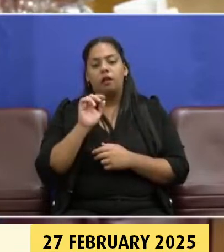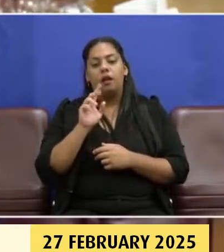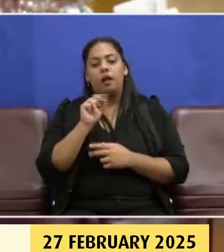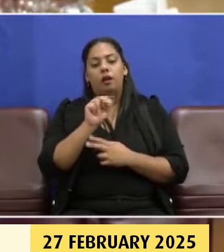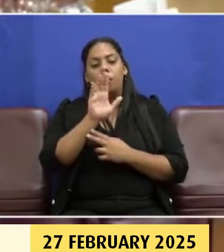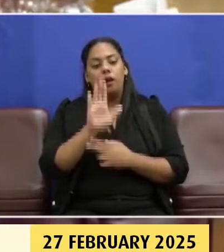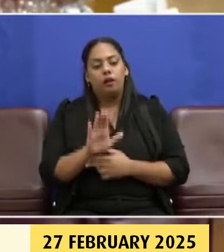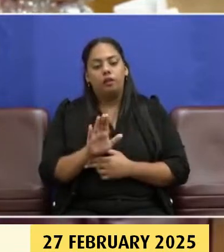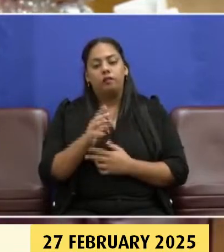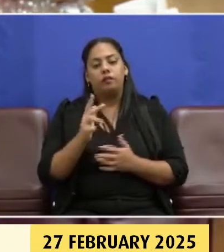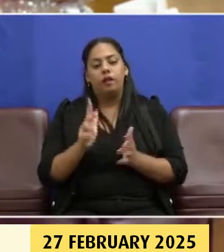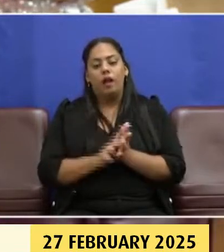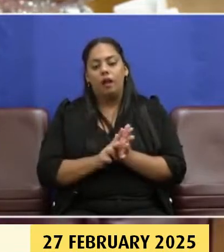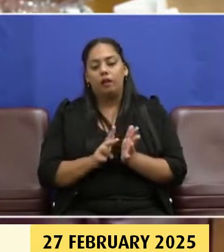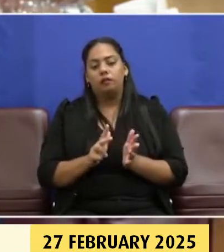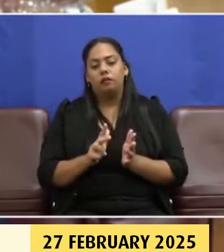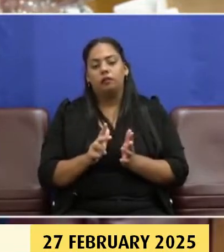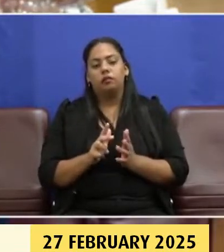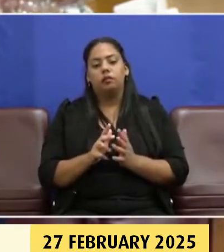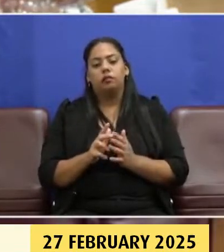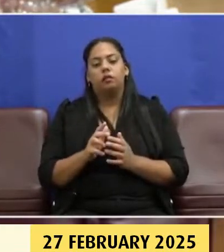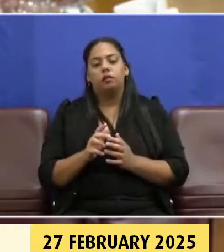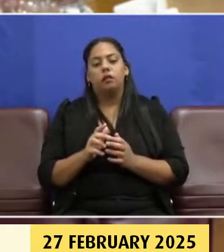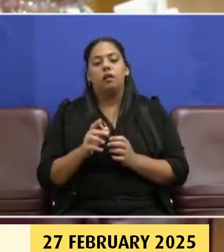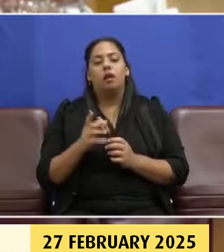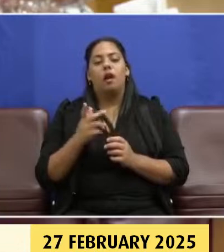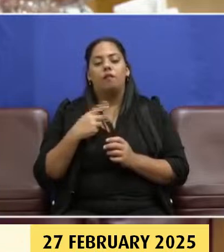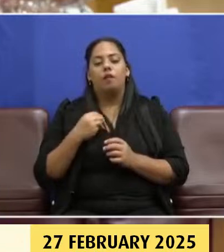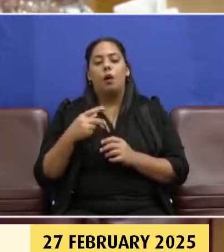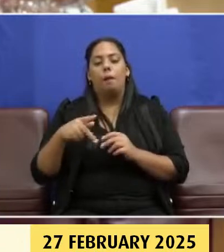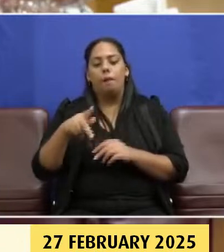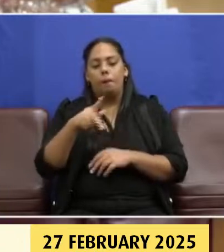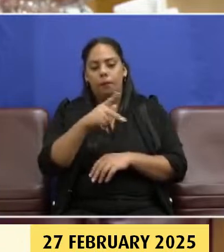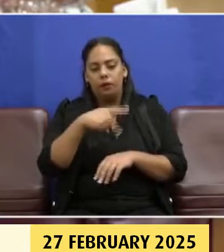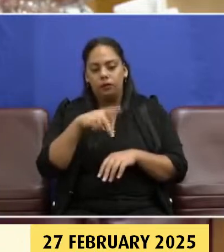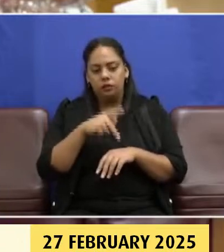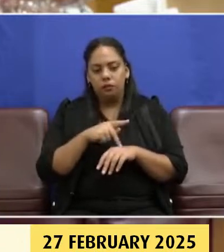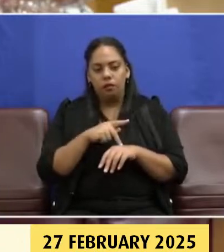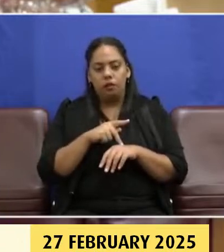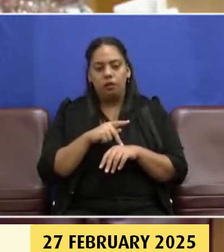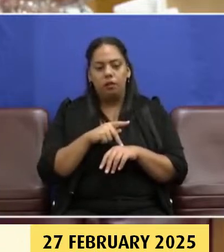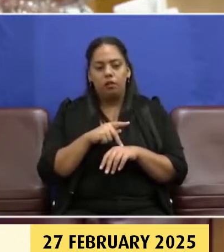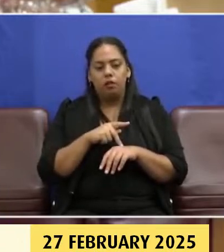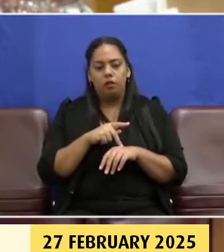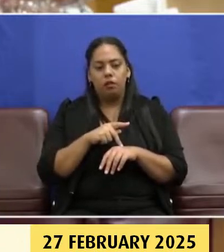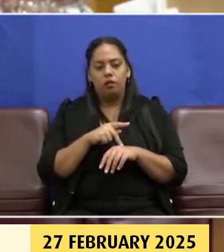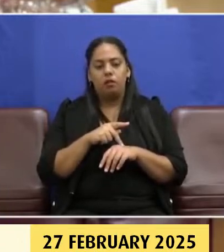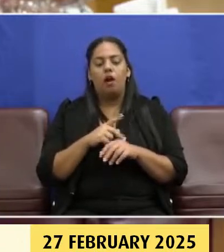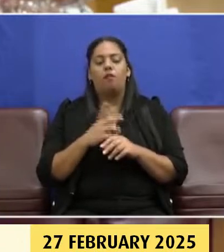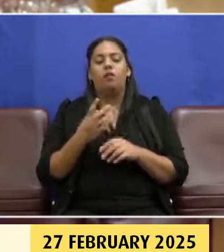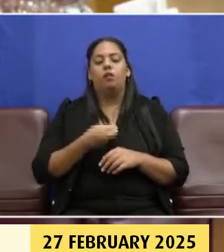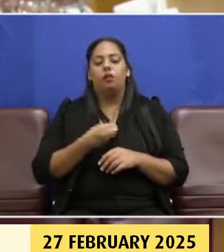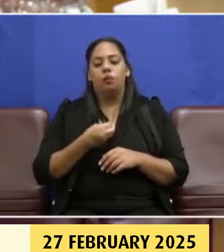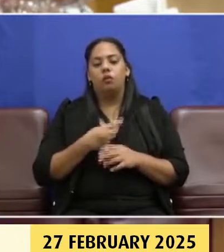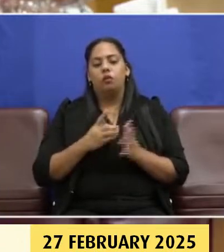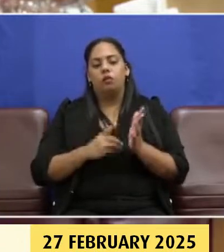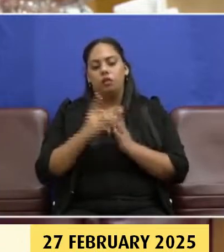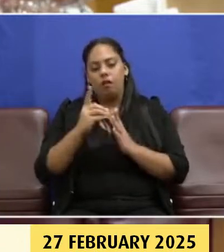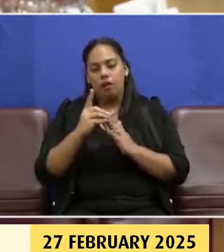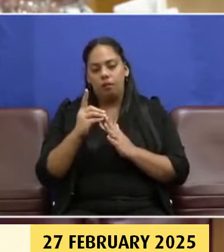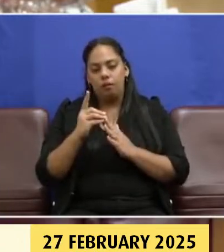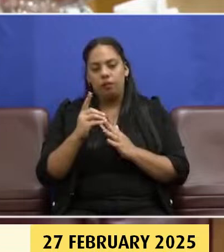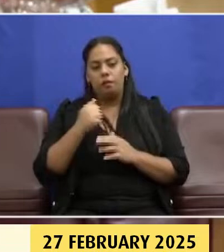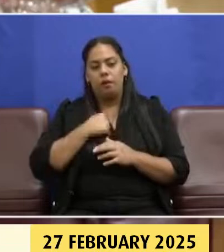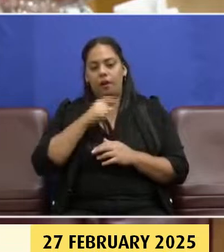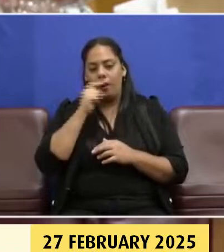Act and the National Youth Policy further highlight the principles that must be upheld to ensure youth development. By the way, my